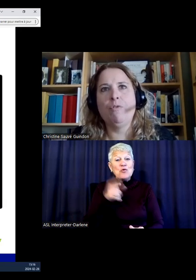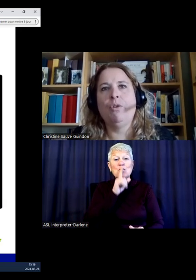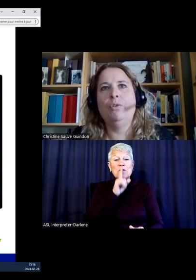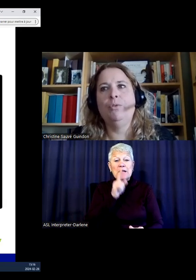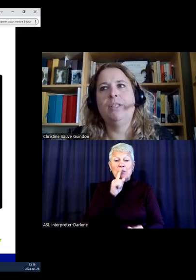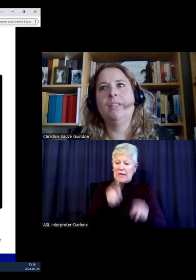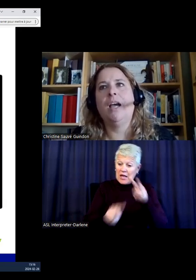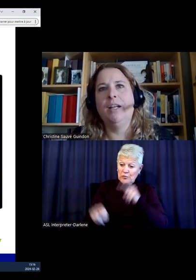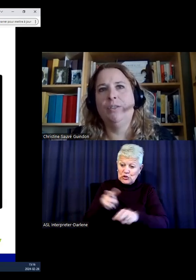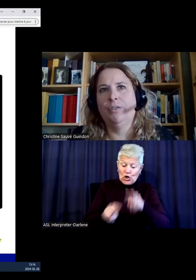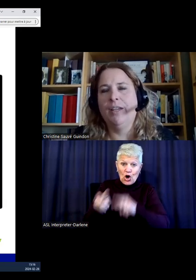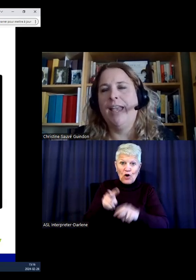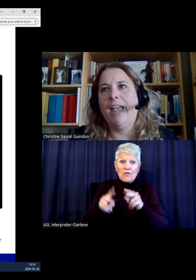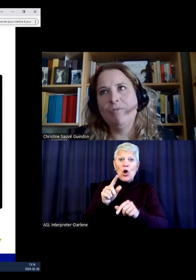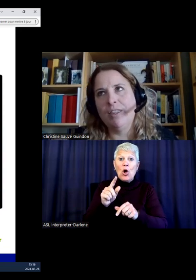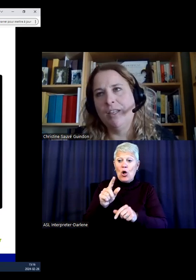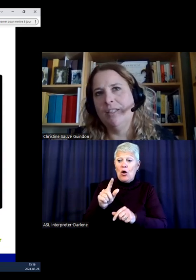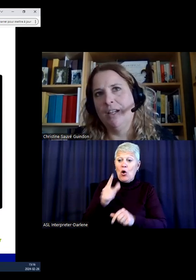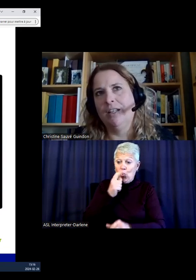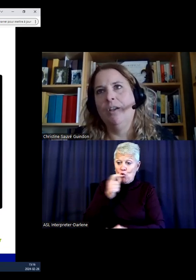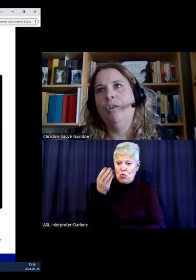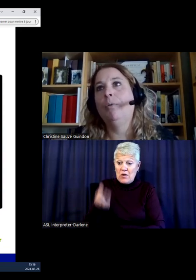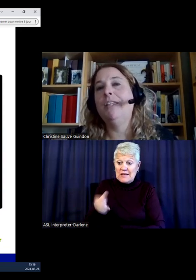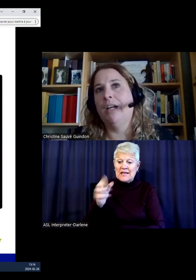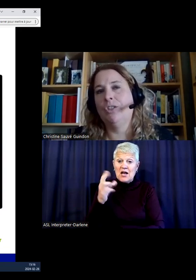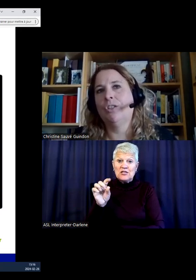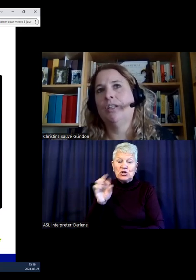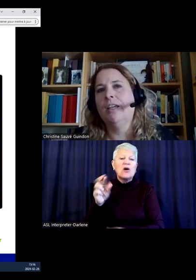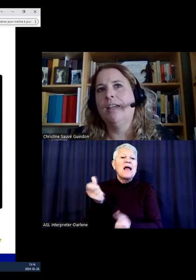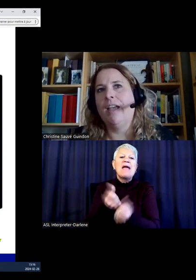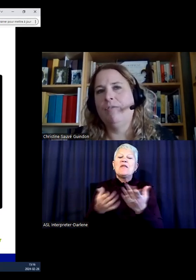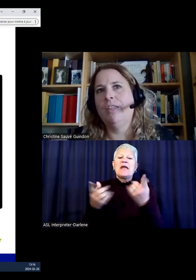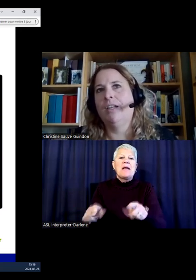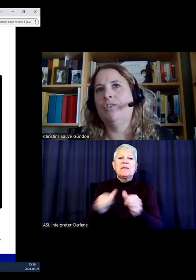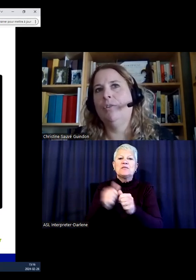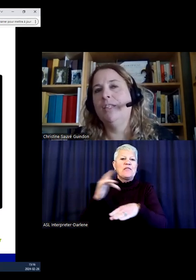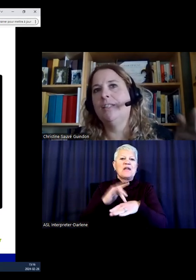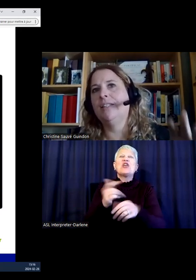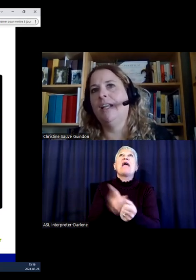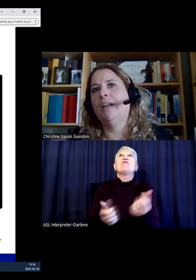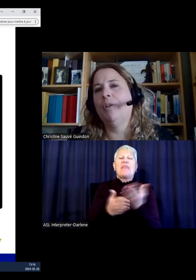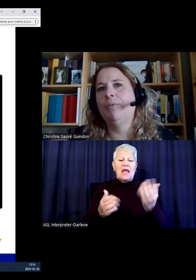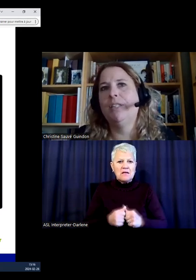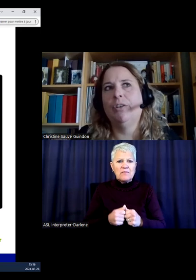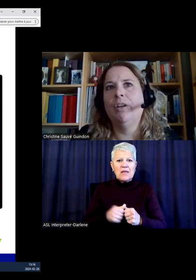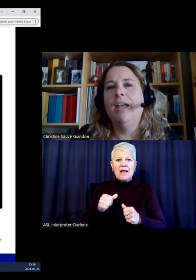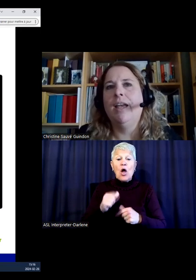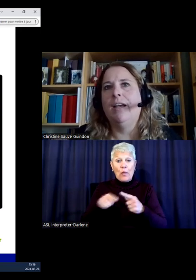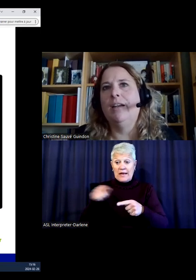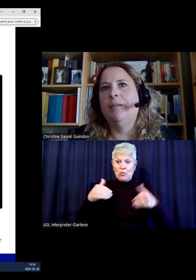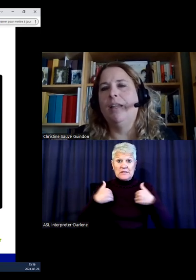observe who is Hunter, everything is done with touch. everything. So he's sitting at, when he was